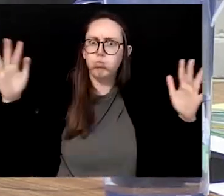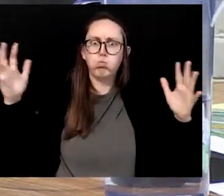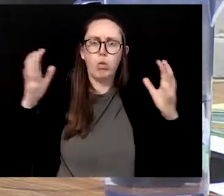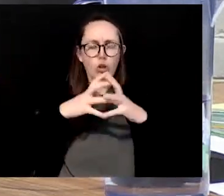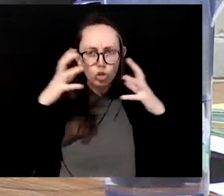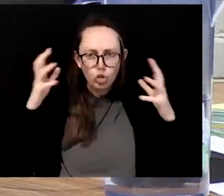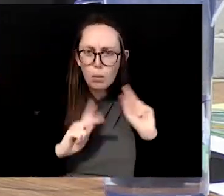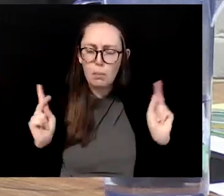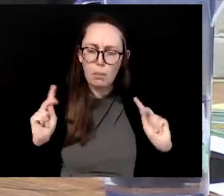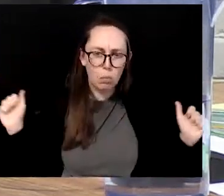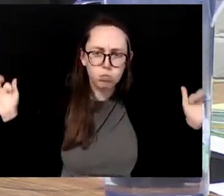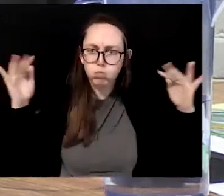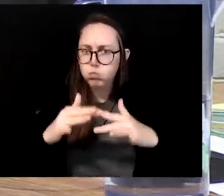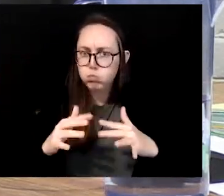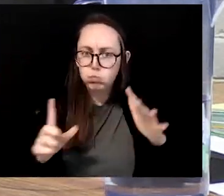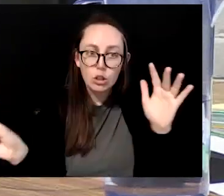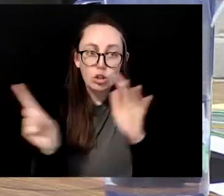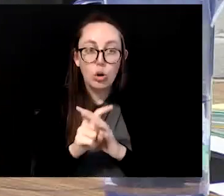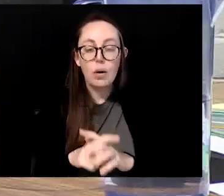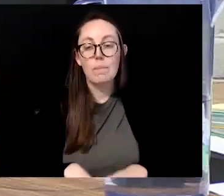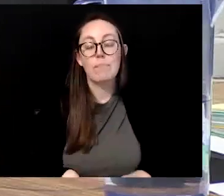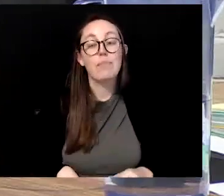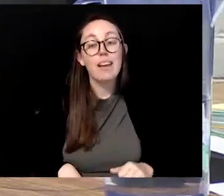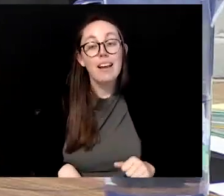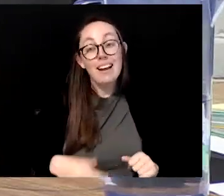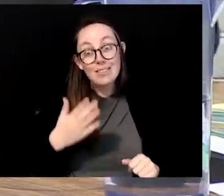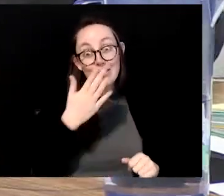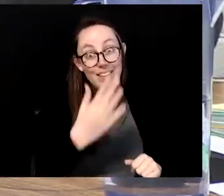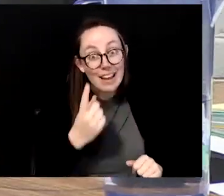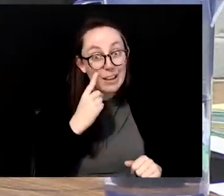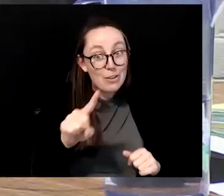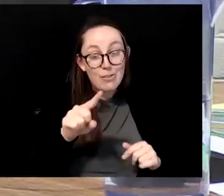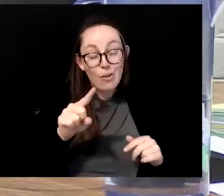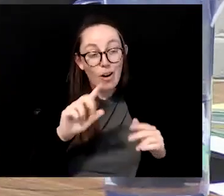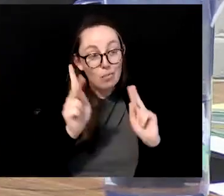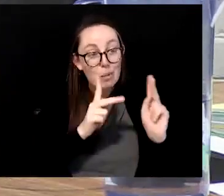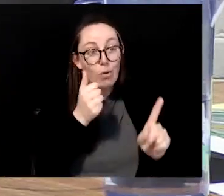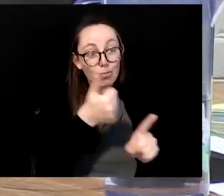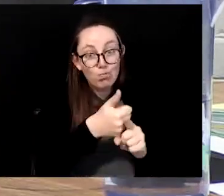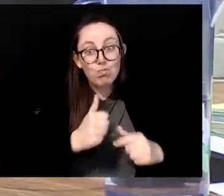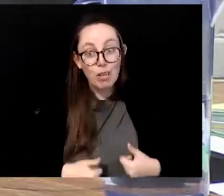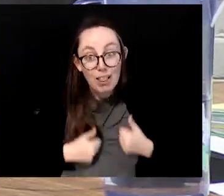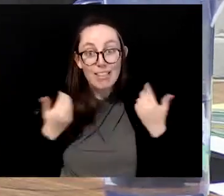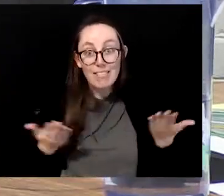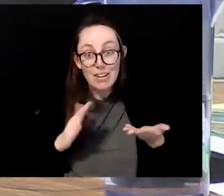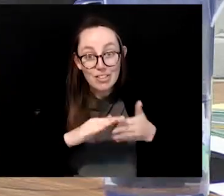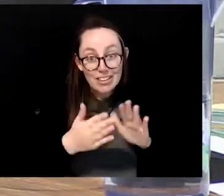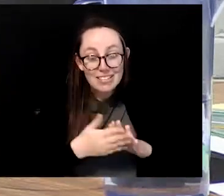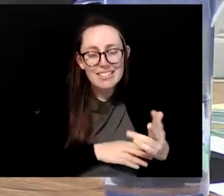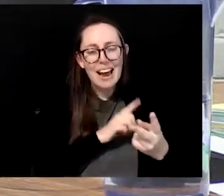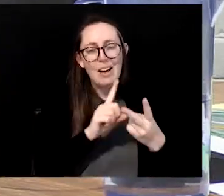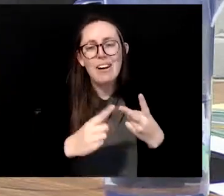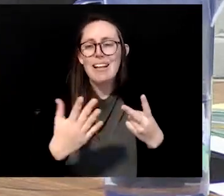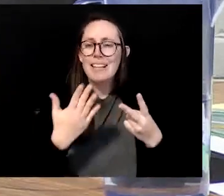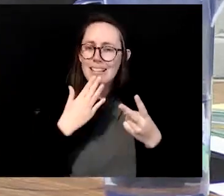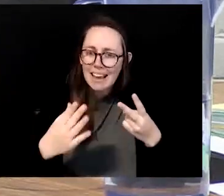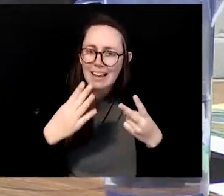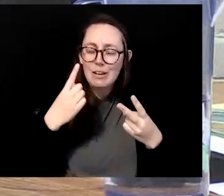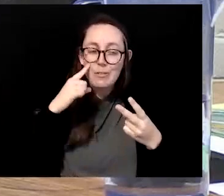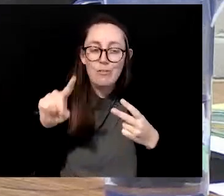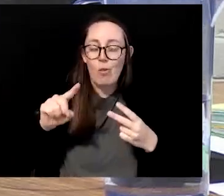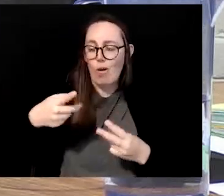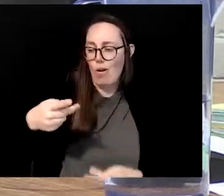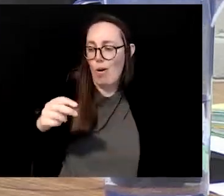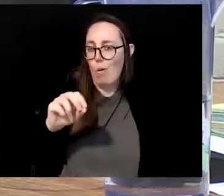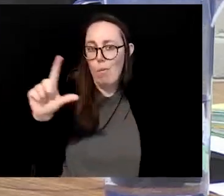the poll workers went above and beyond to um fill in for each other and make sure our voters were able to cast their